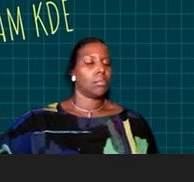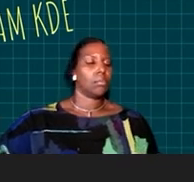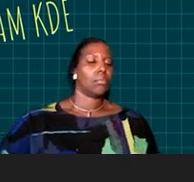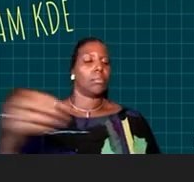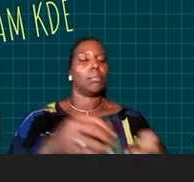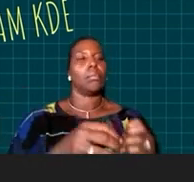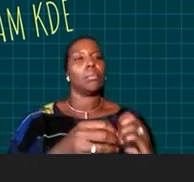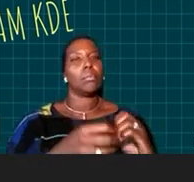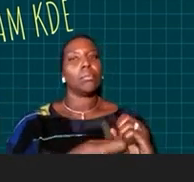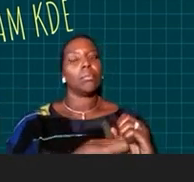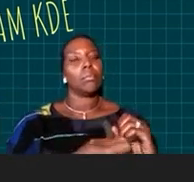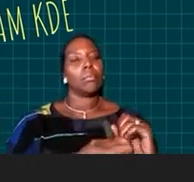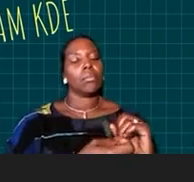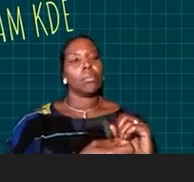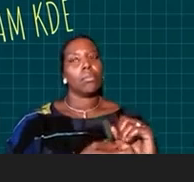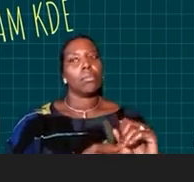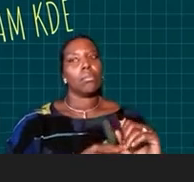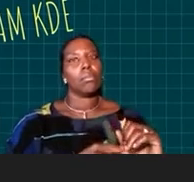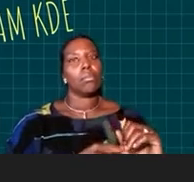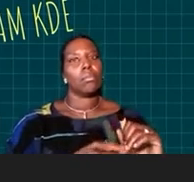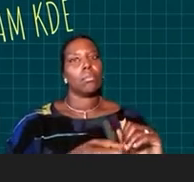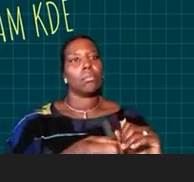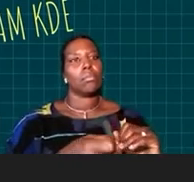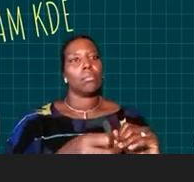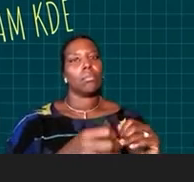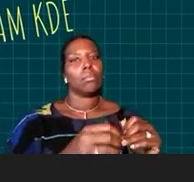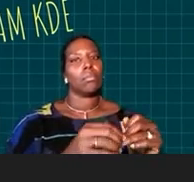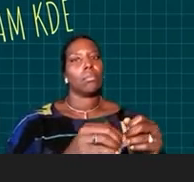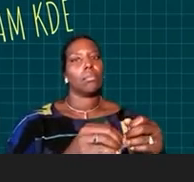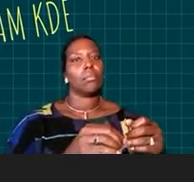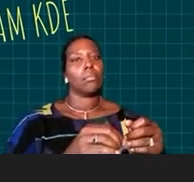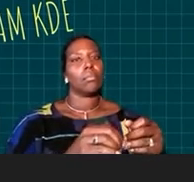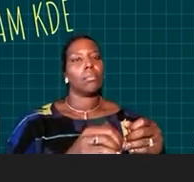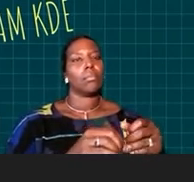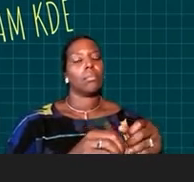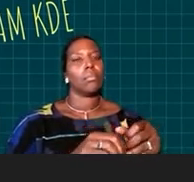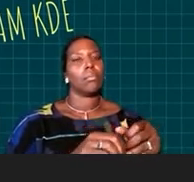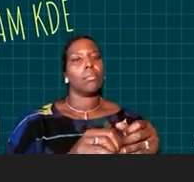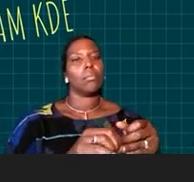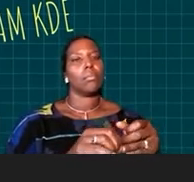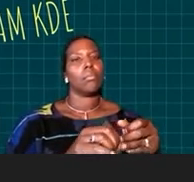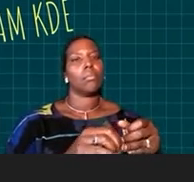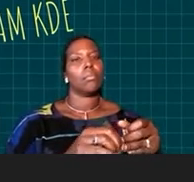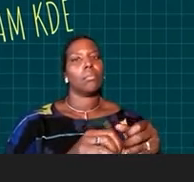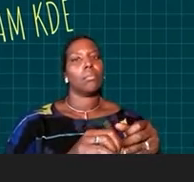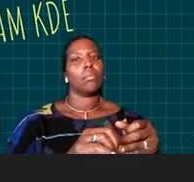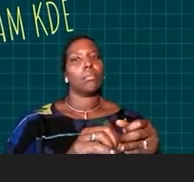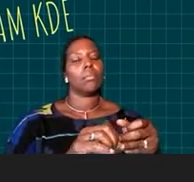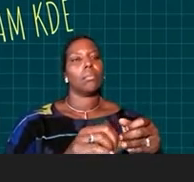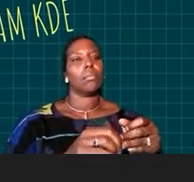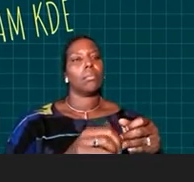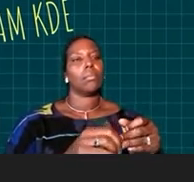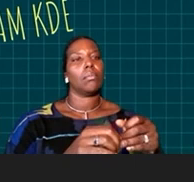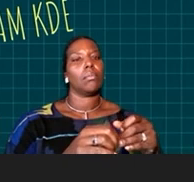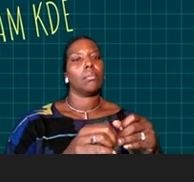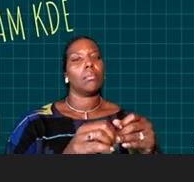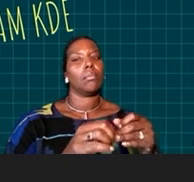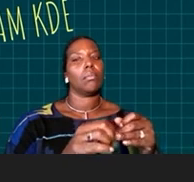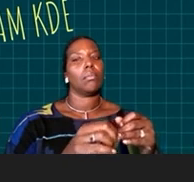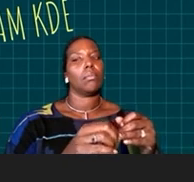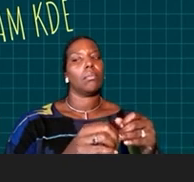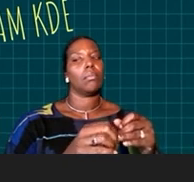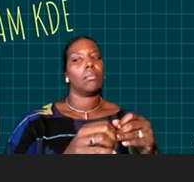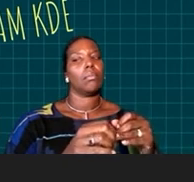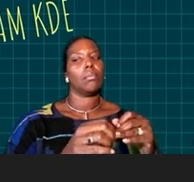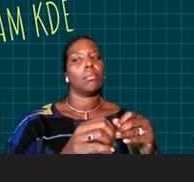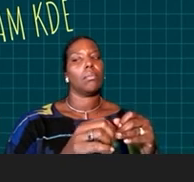in actuality or something that is reasonable within the life expectancy of the